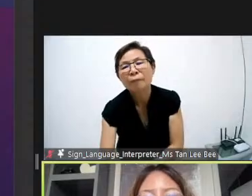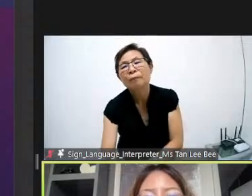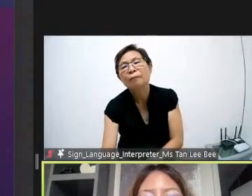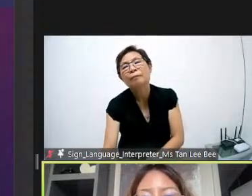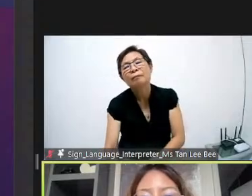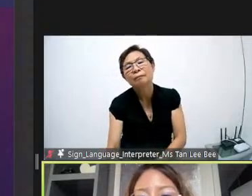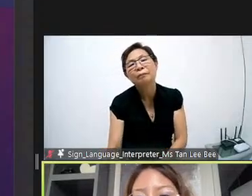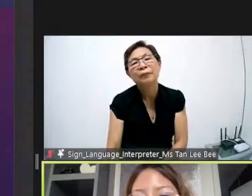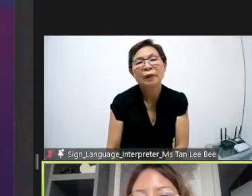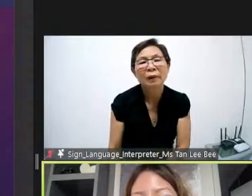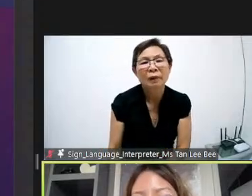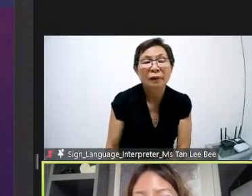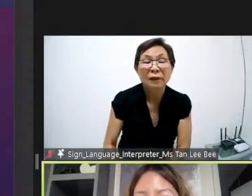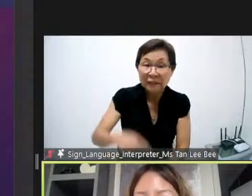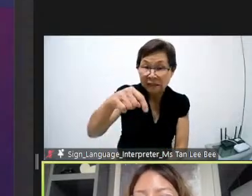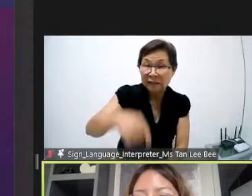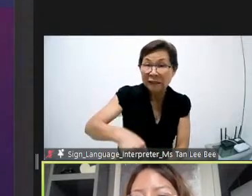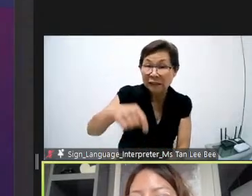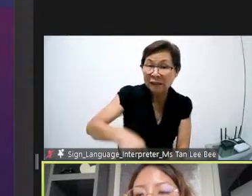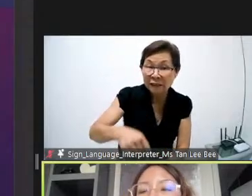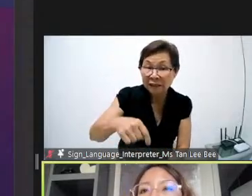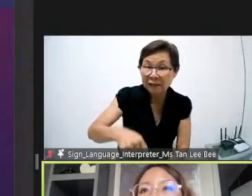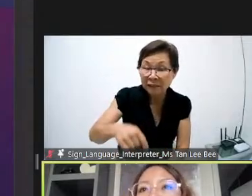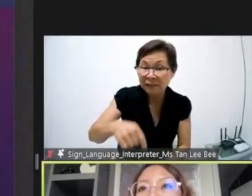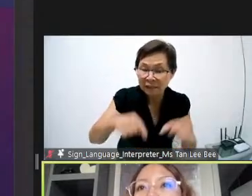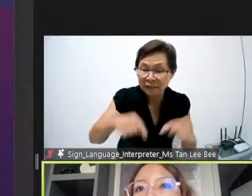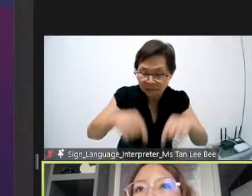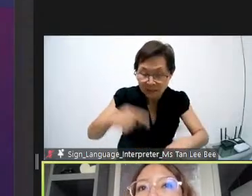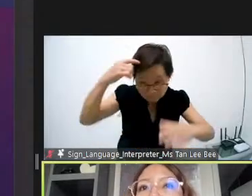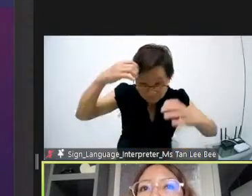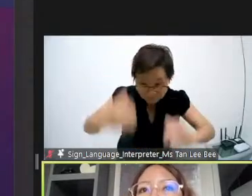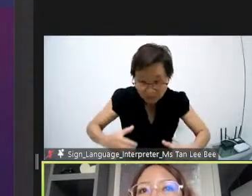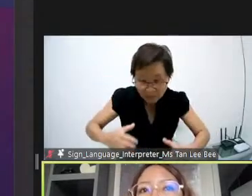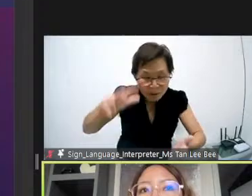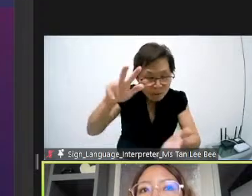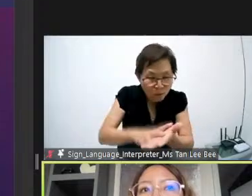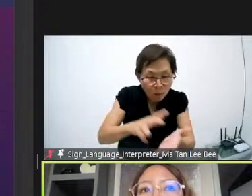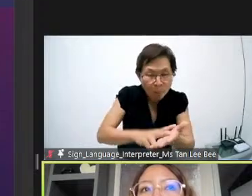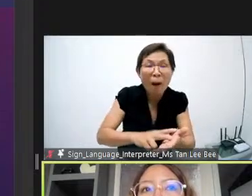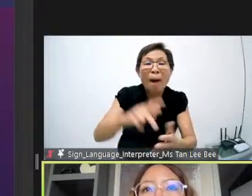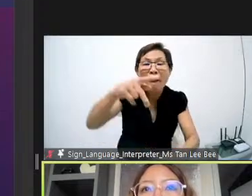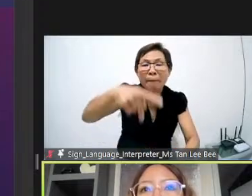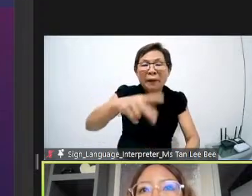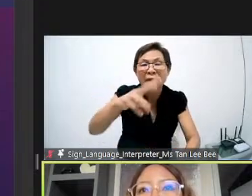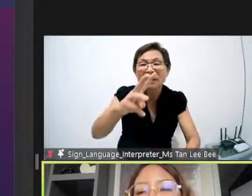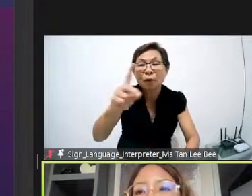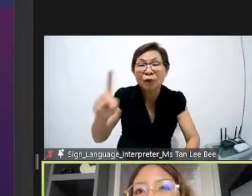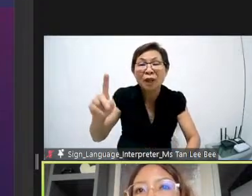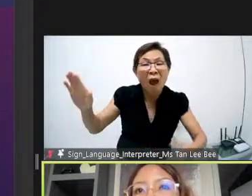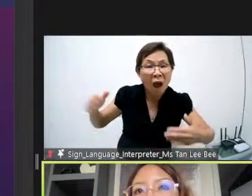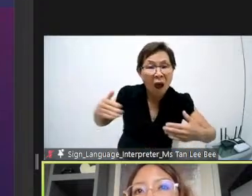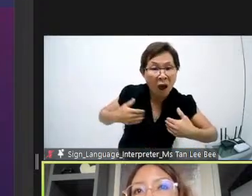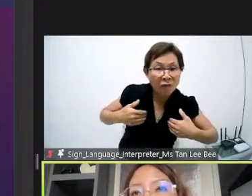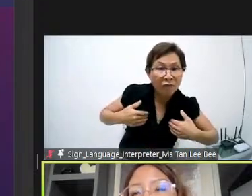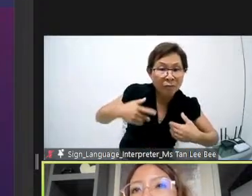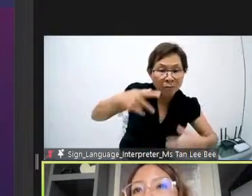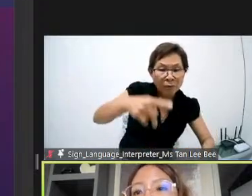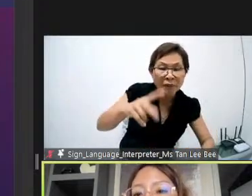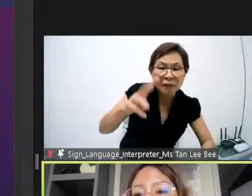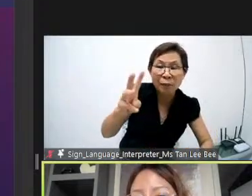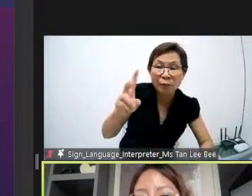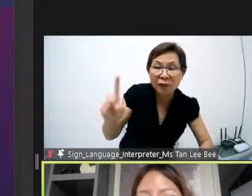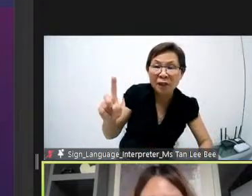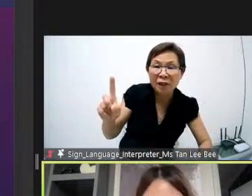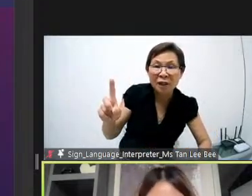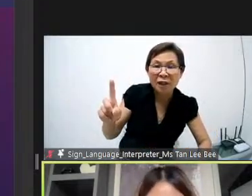And this platform were decided by the PWD who have who are